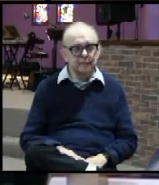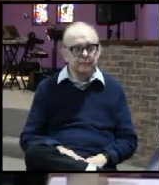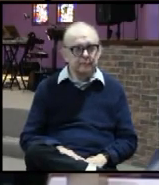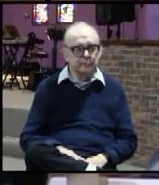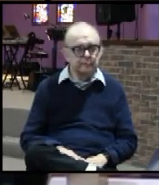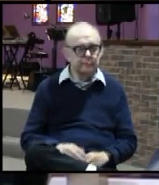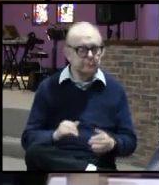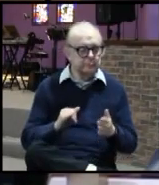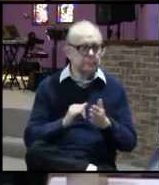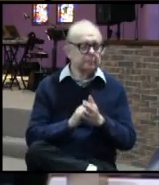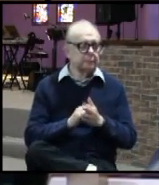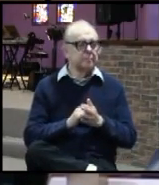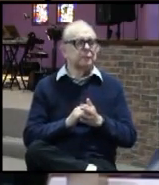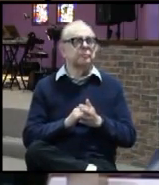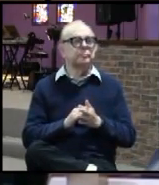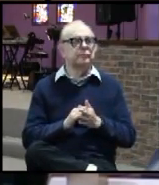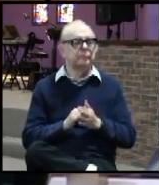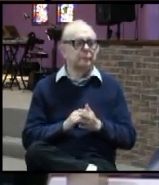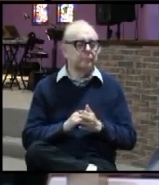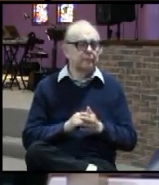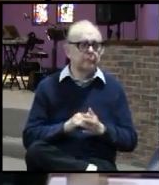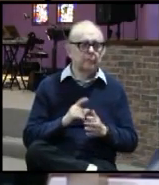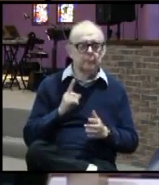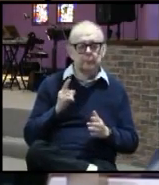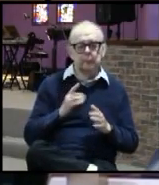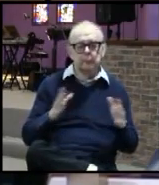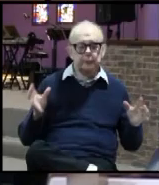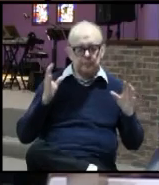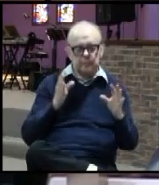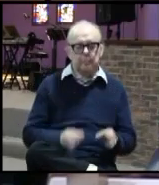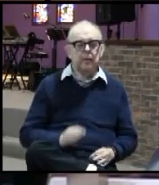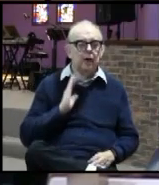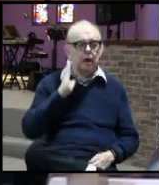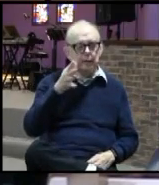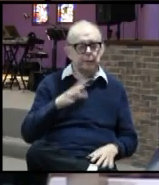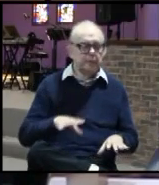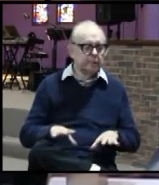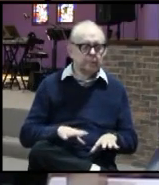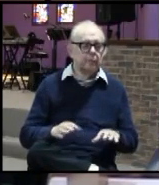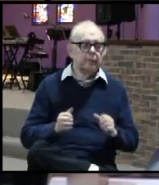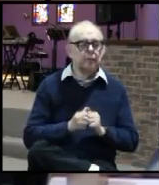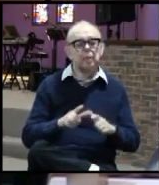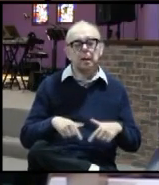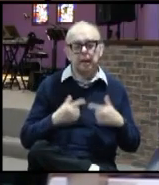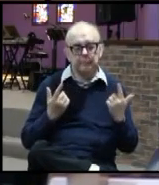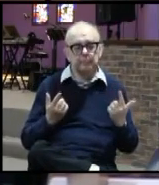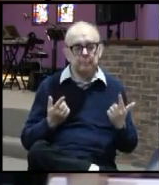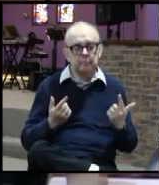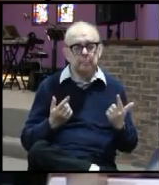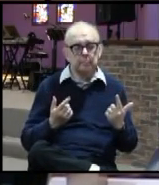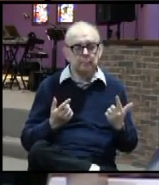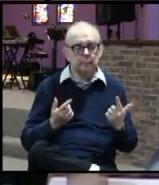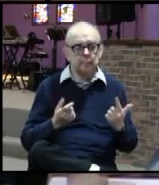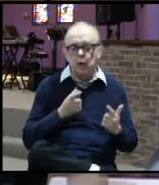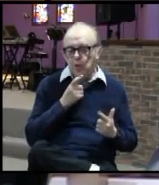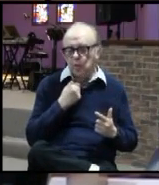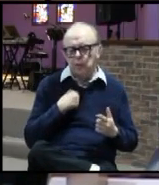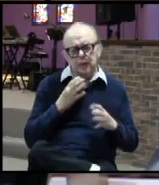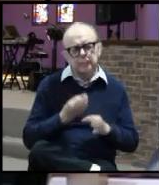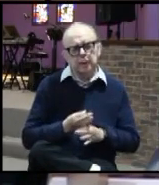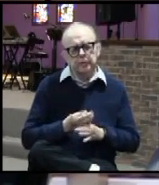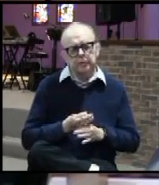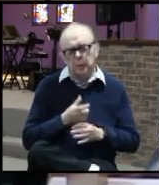And that is this. One of the biggest decisions you're going to have to ever make in your life is, who do I trust?